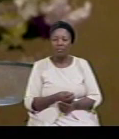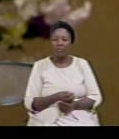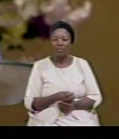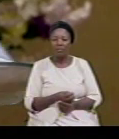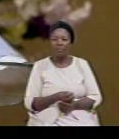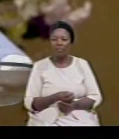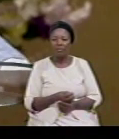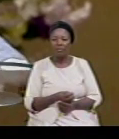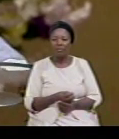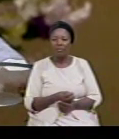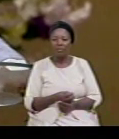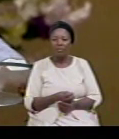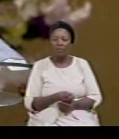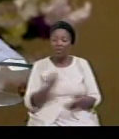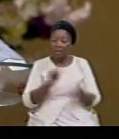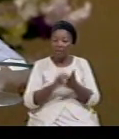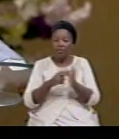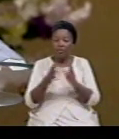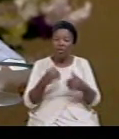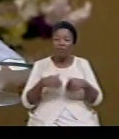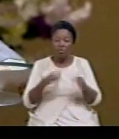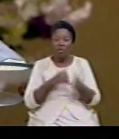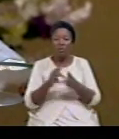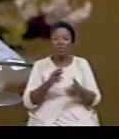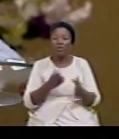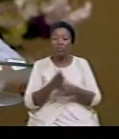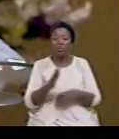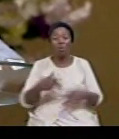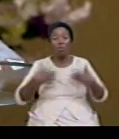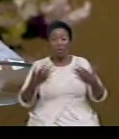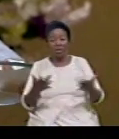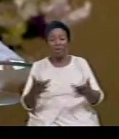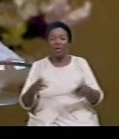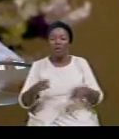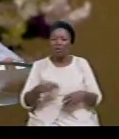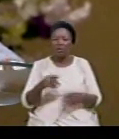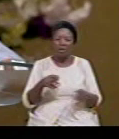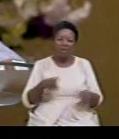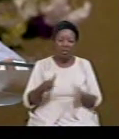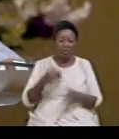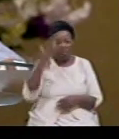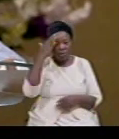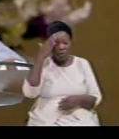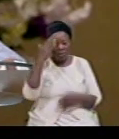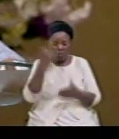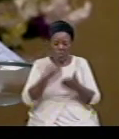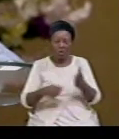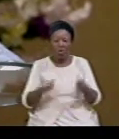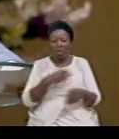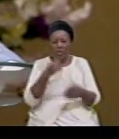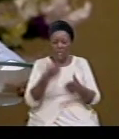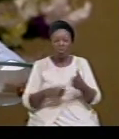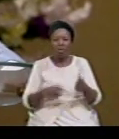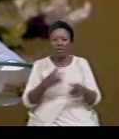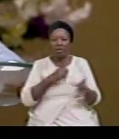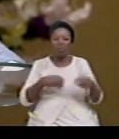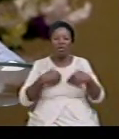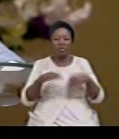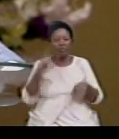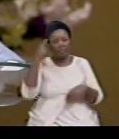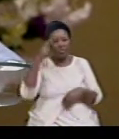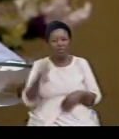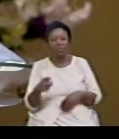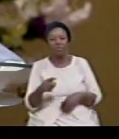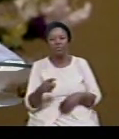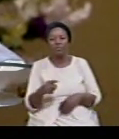Ushers, have you attended to them? If you have not received your own slip and package, you can wave your